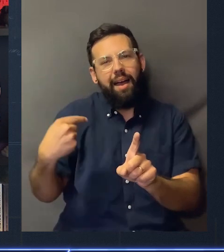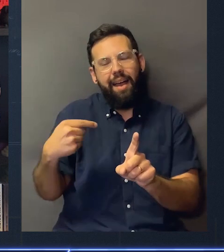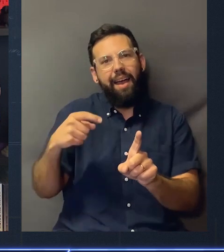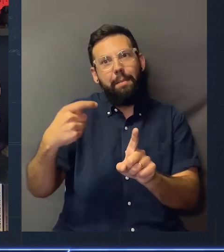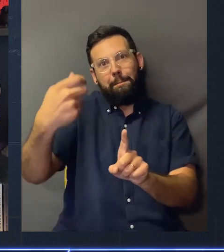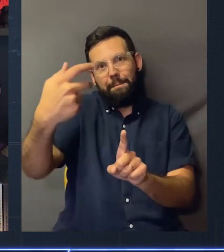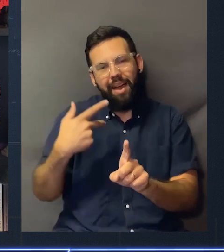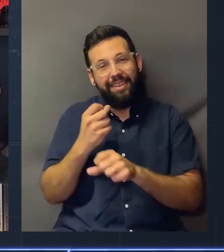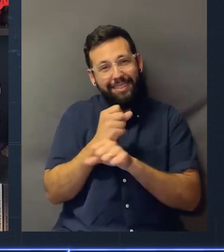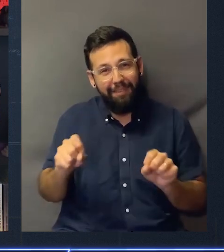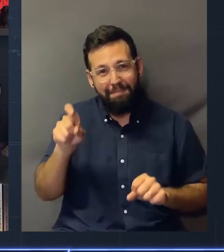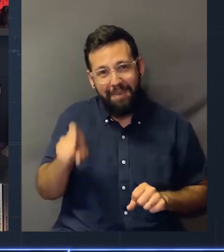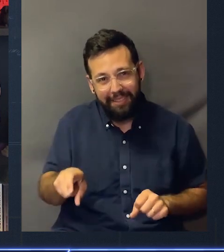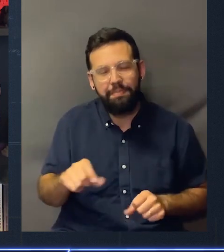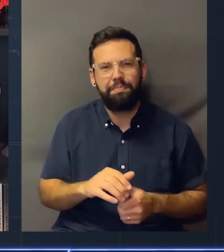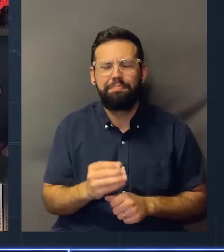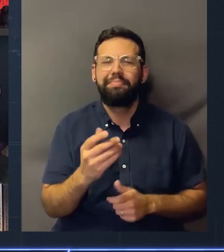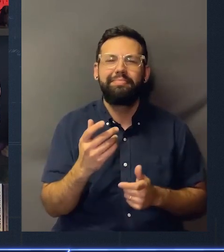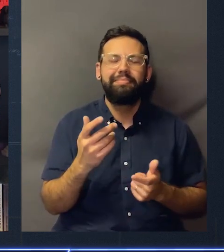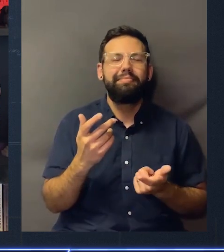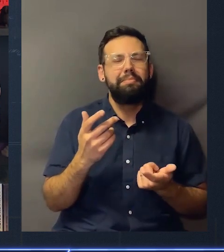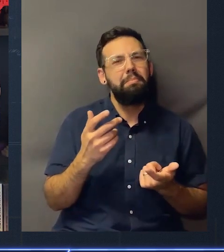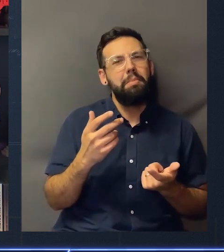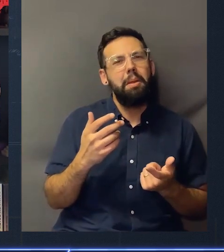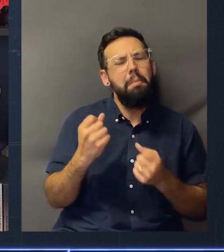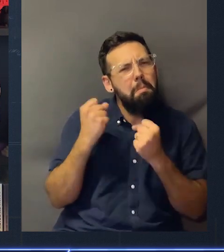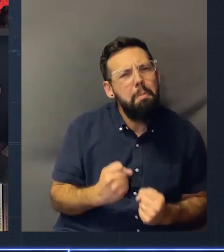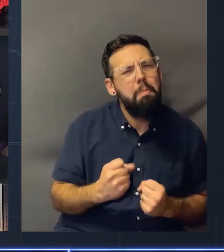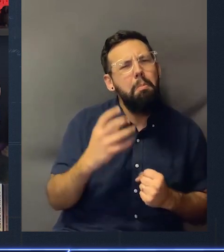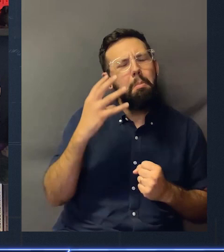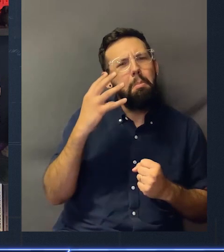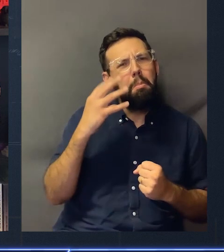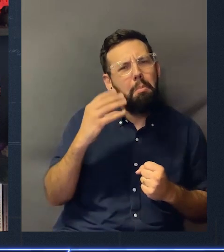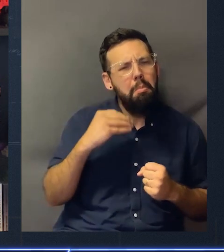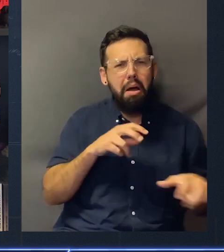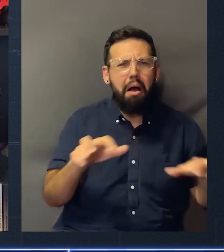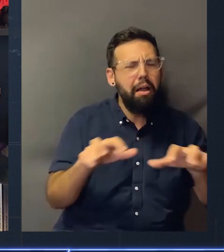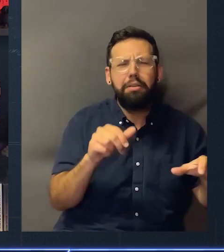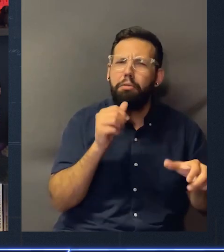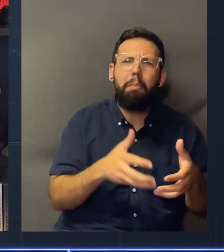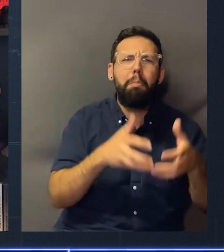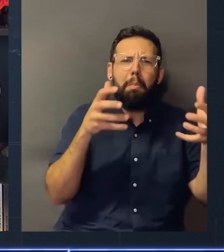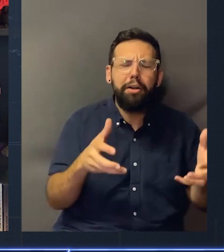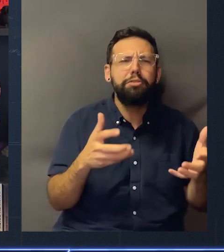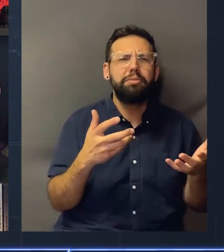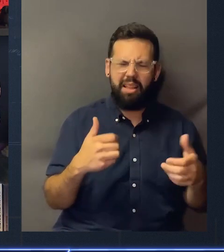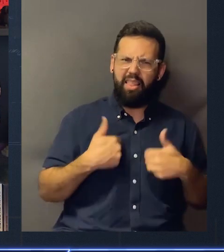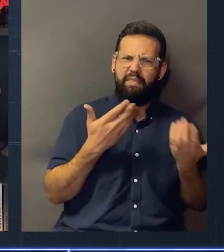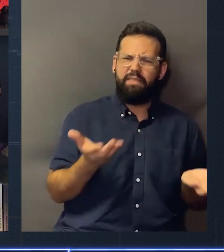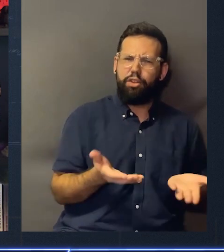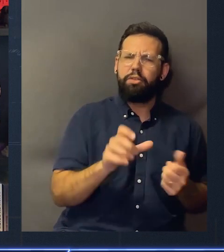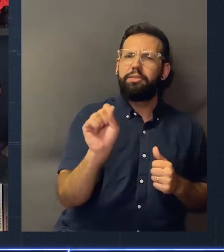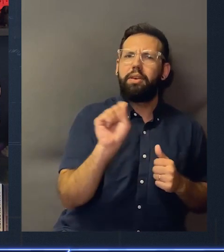in one piece. Now, the thing I've learned about climbing, and I haven't done a ton of it, but the things I've learned from the local hikes